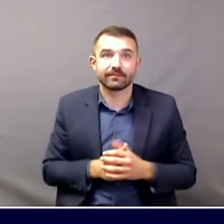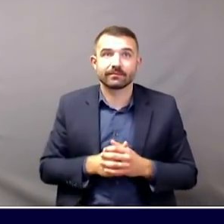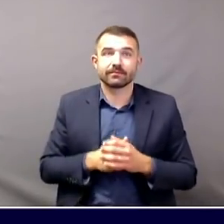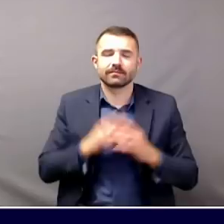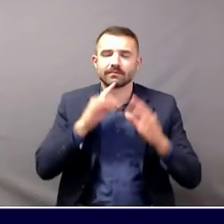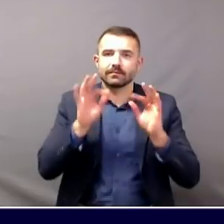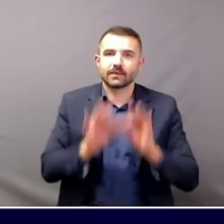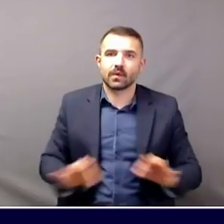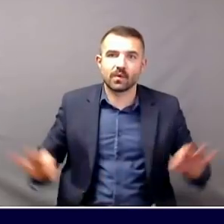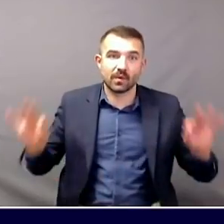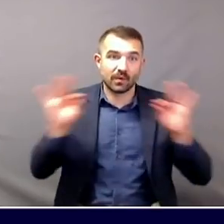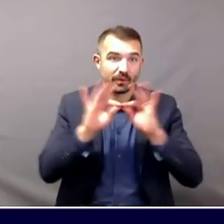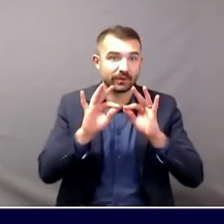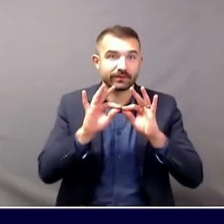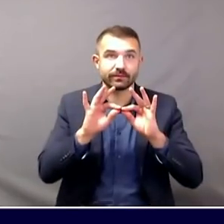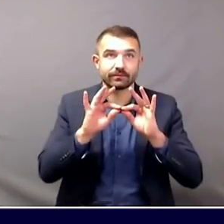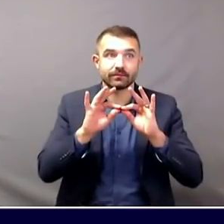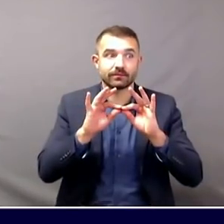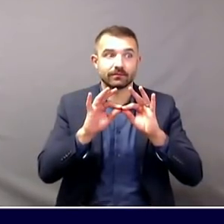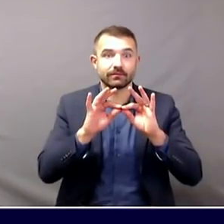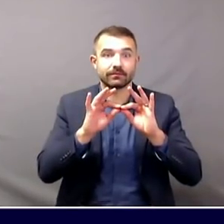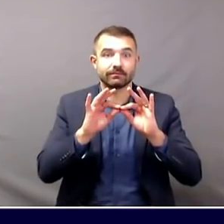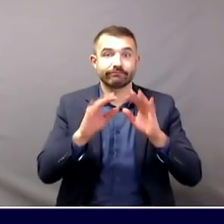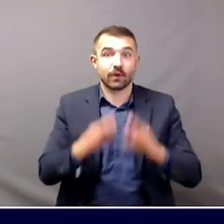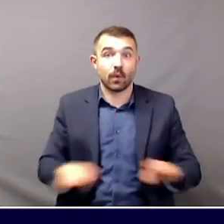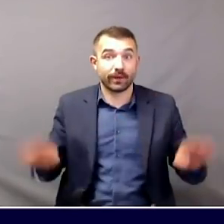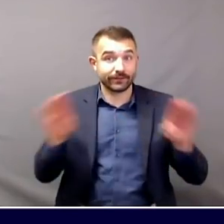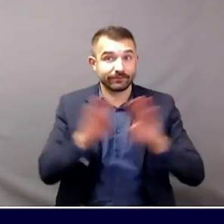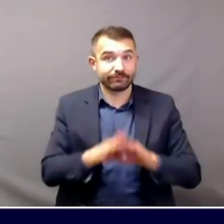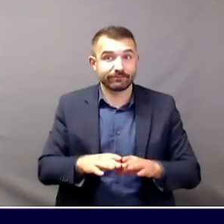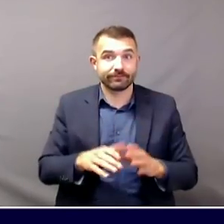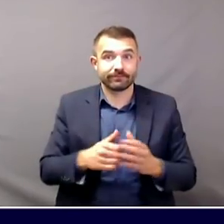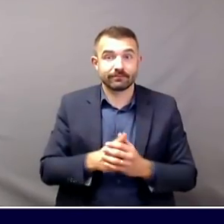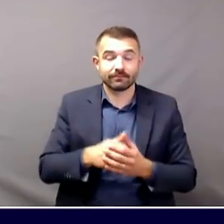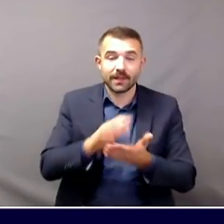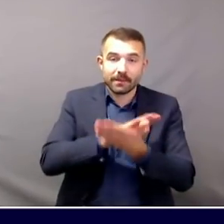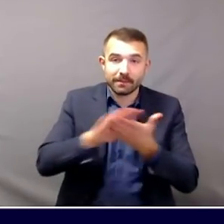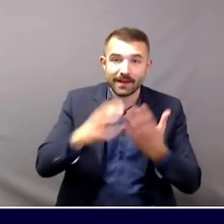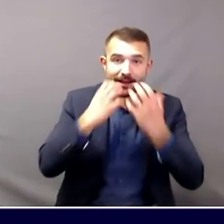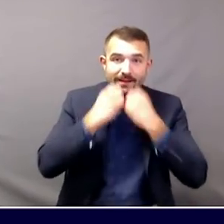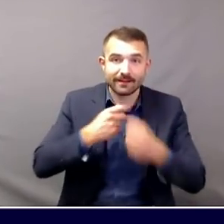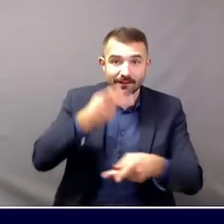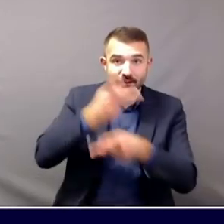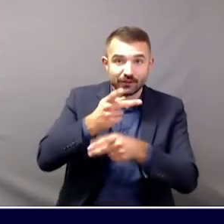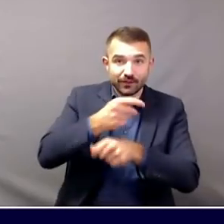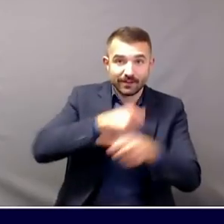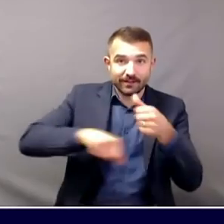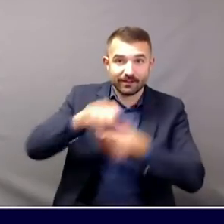note. As always, please be kind, take care of one another. We will talk again tomorrow.